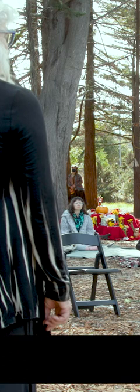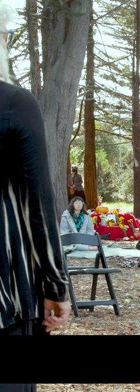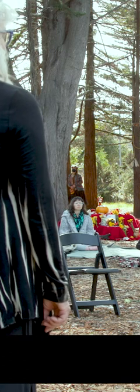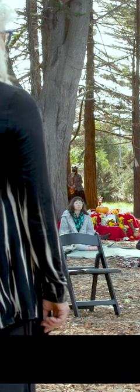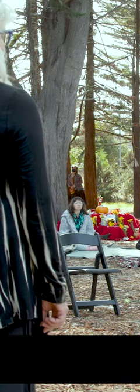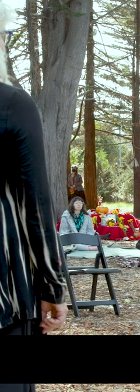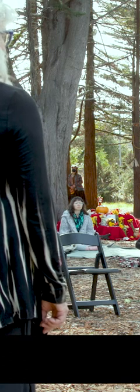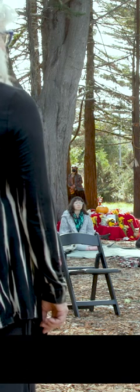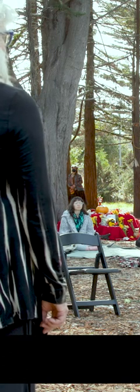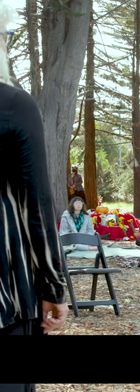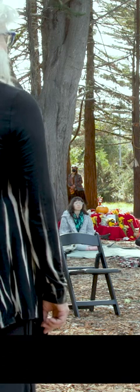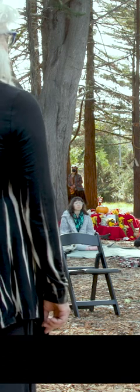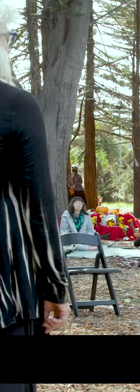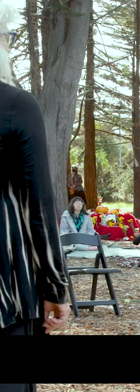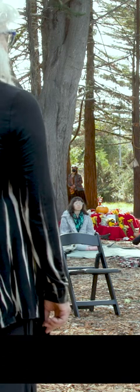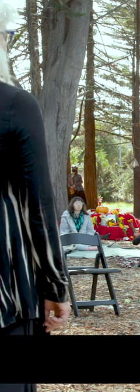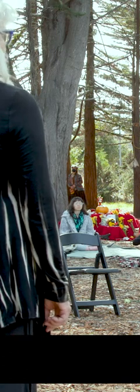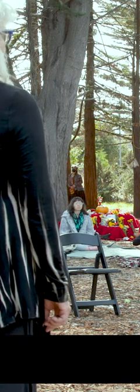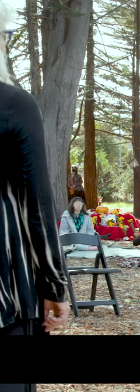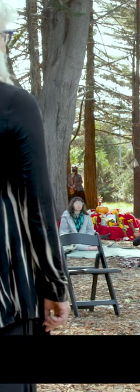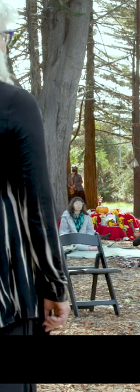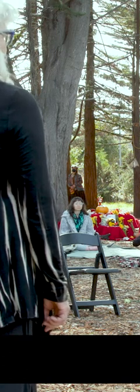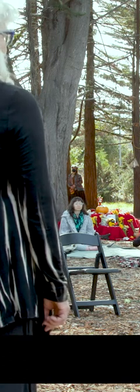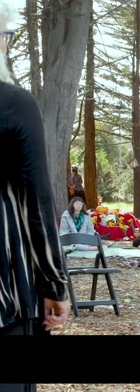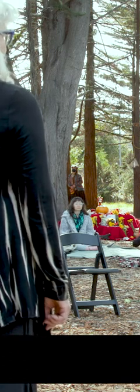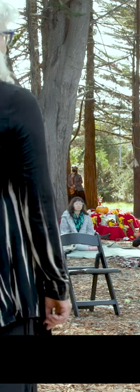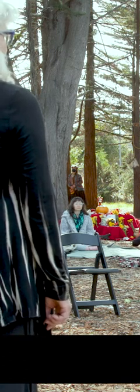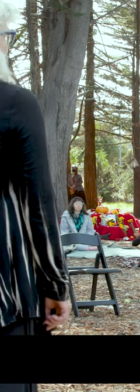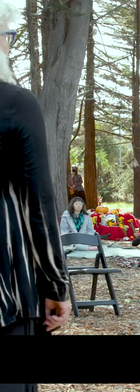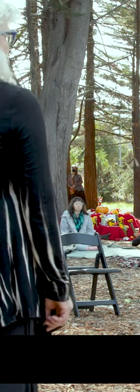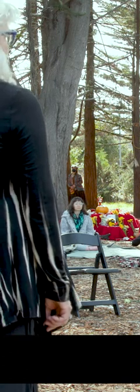Melissa F., Michael Kemp,